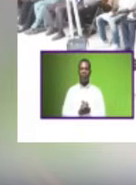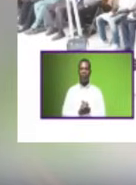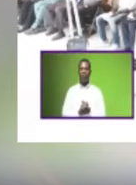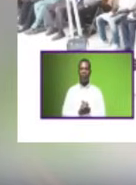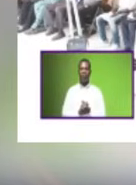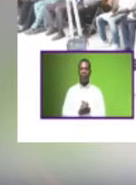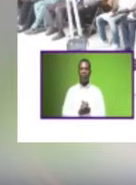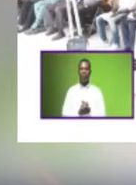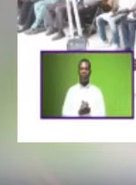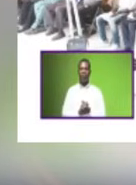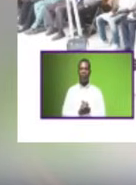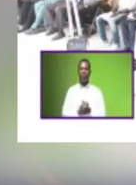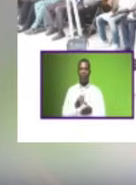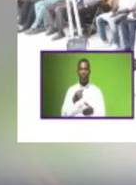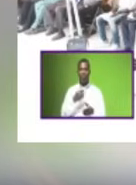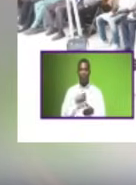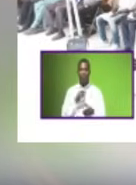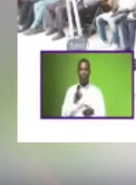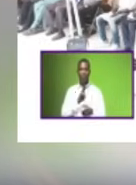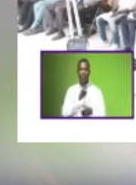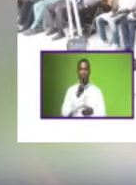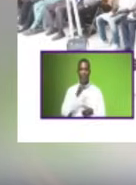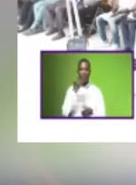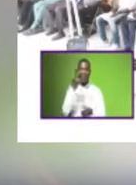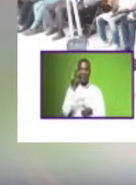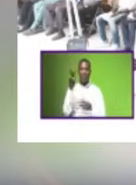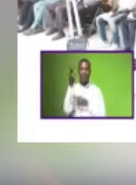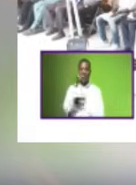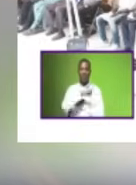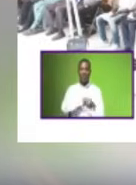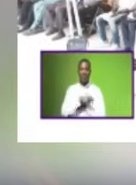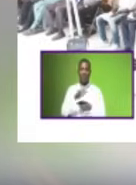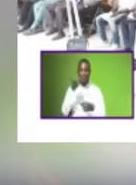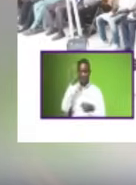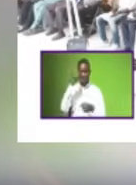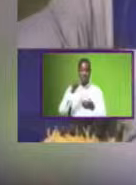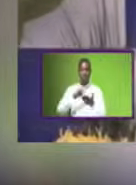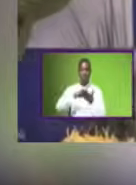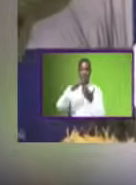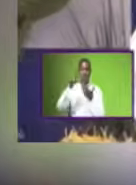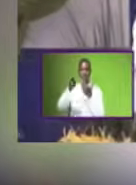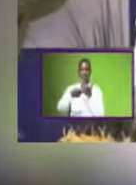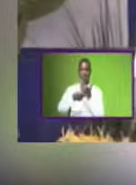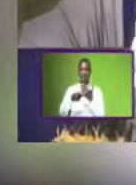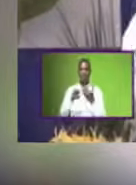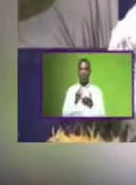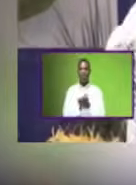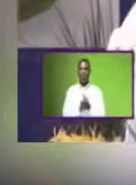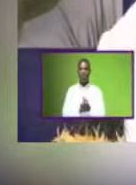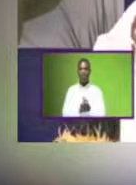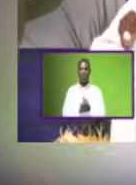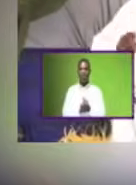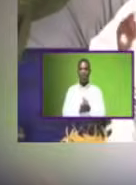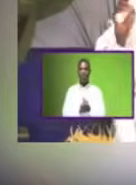in Abayas and I'm going to use 3 days for such a program.